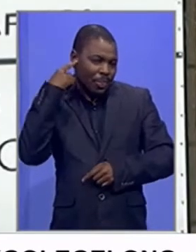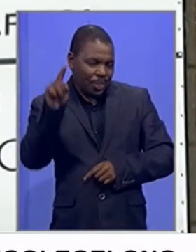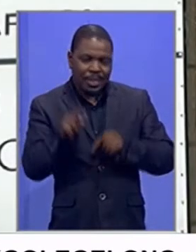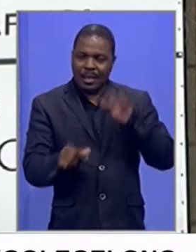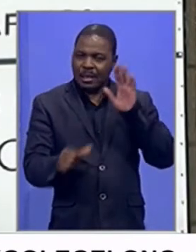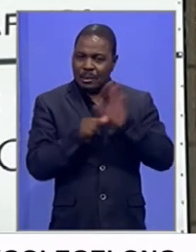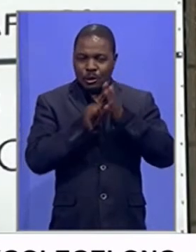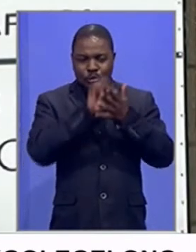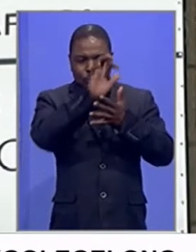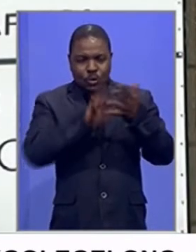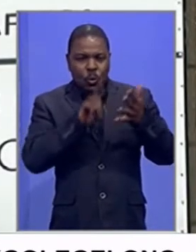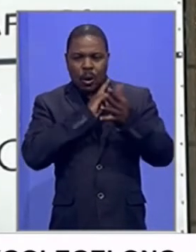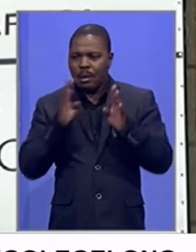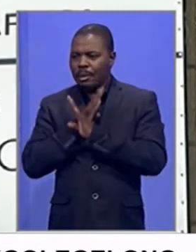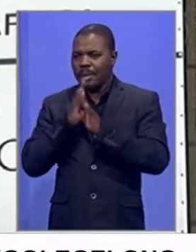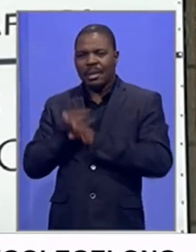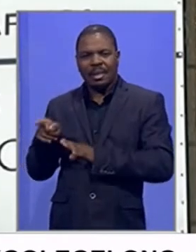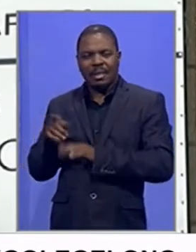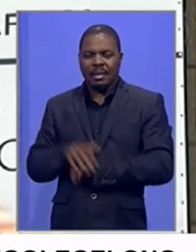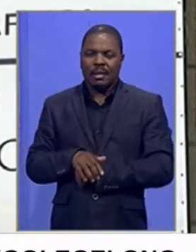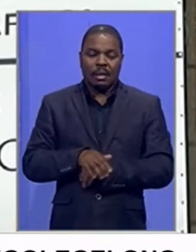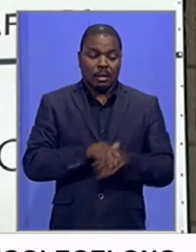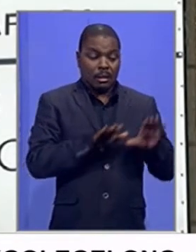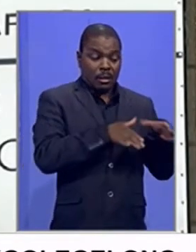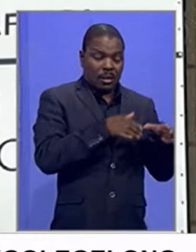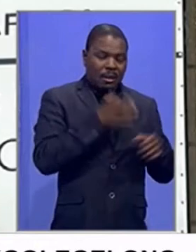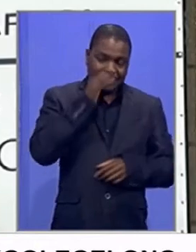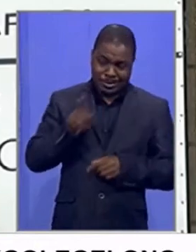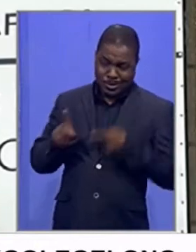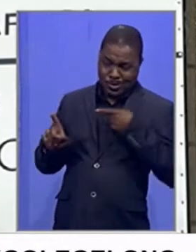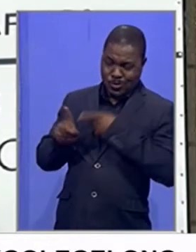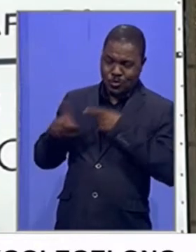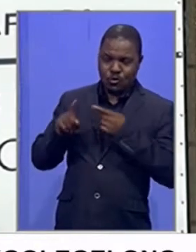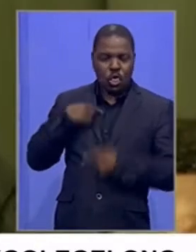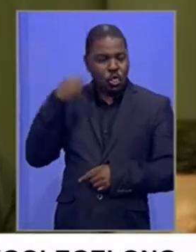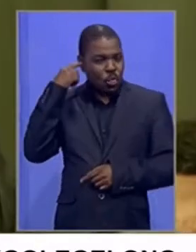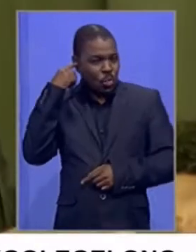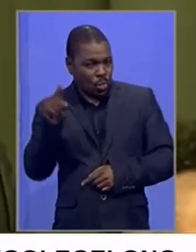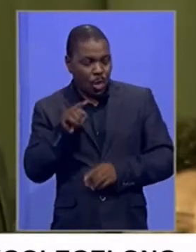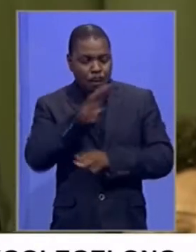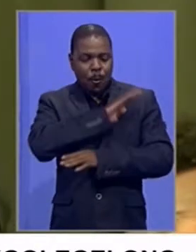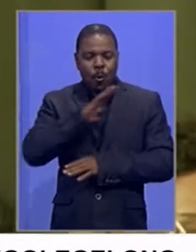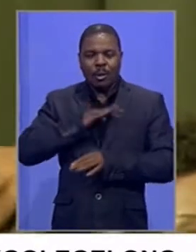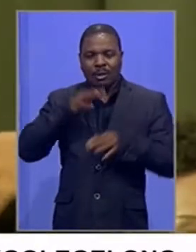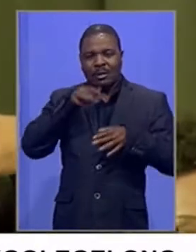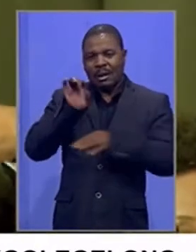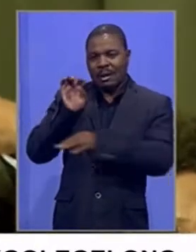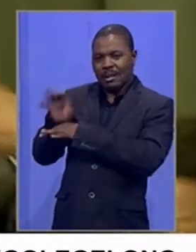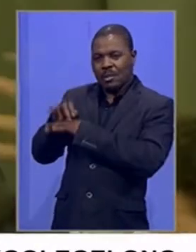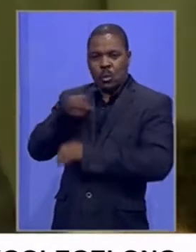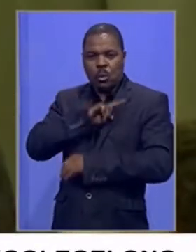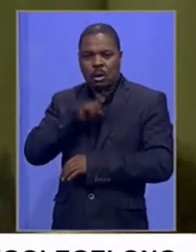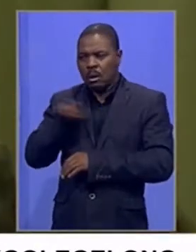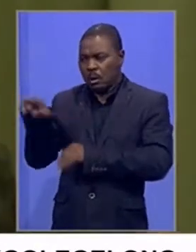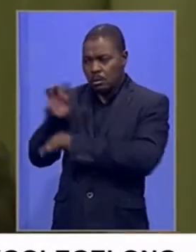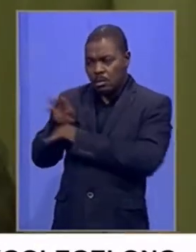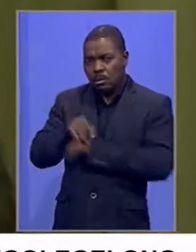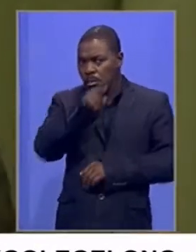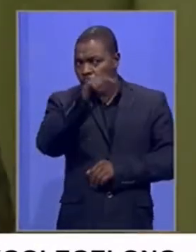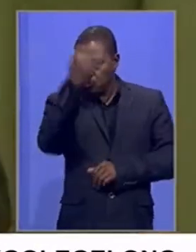go sanne bofitlha. Setheo se nganyile ka gore Fraser o lekile go ikgatolosa tshwetso ya boto ya gore Zuma o itekanetse